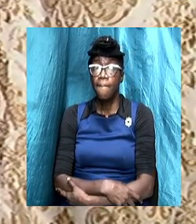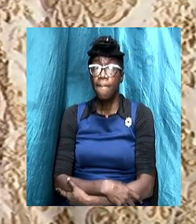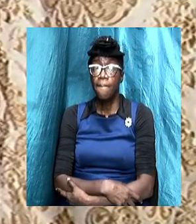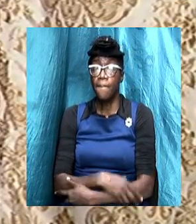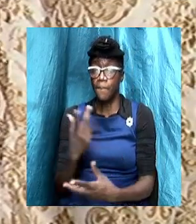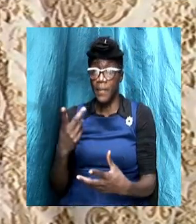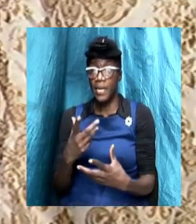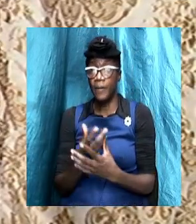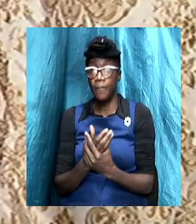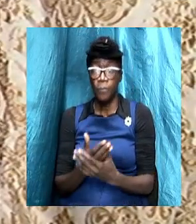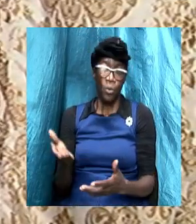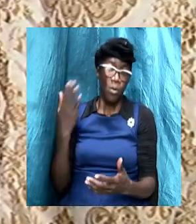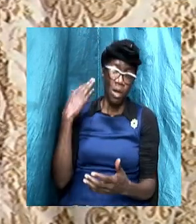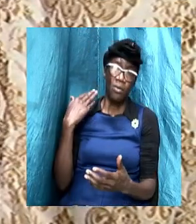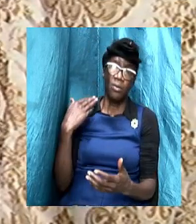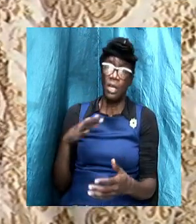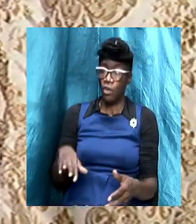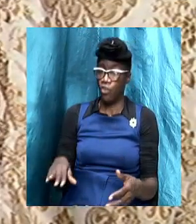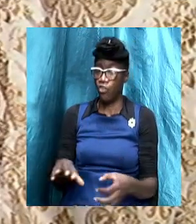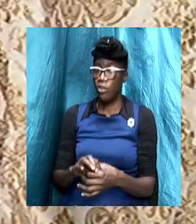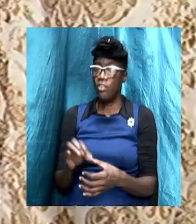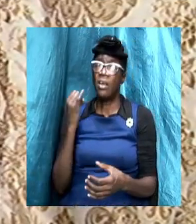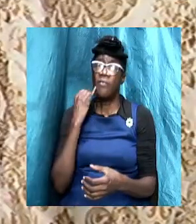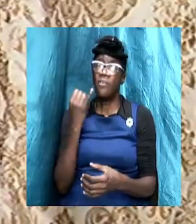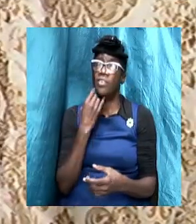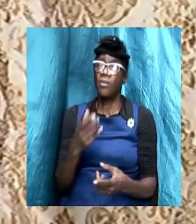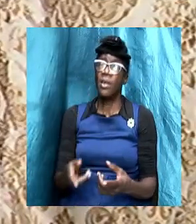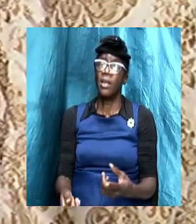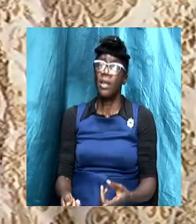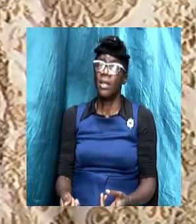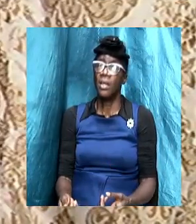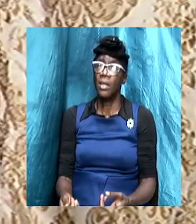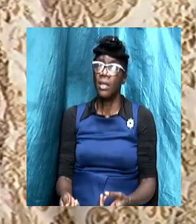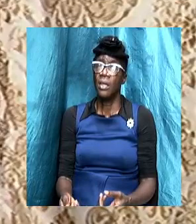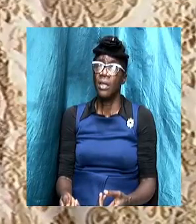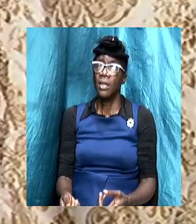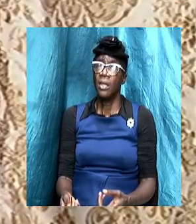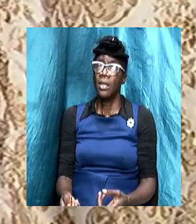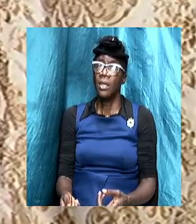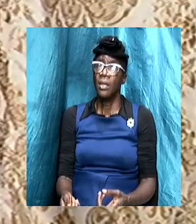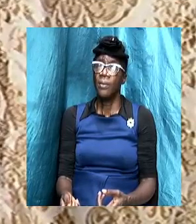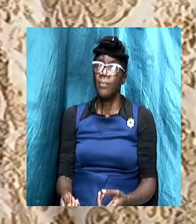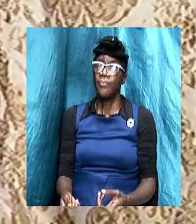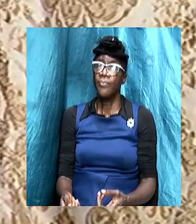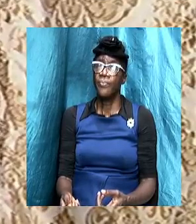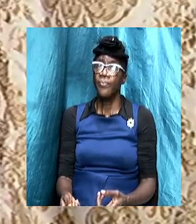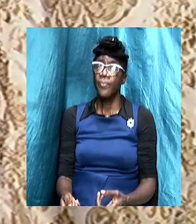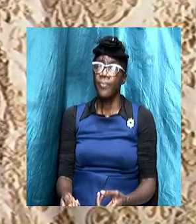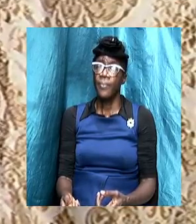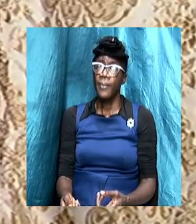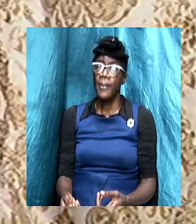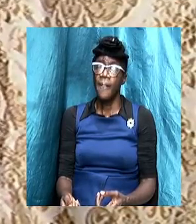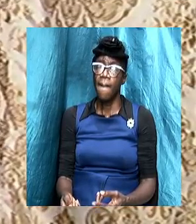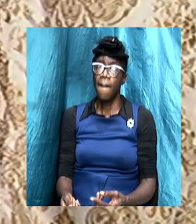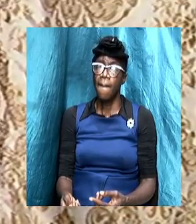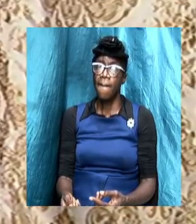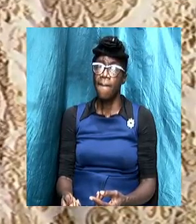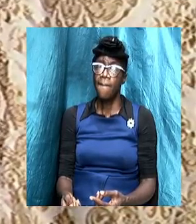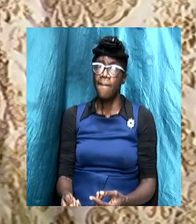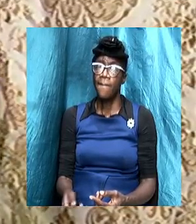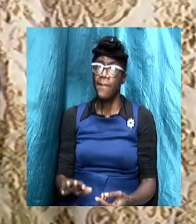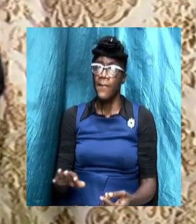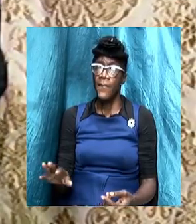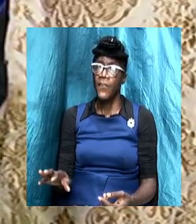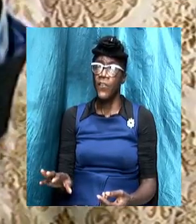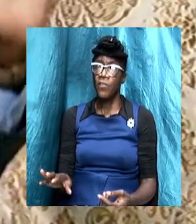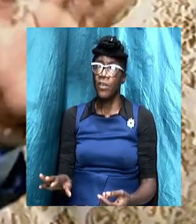Here it is that the children of Israel came out. It's Ezra chapter 3, verse 12 to 13. Here it is that the children of Israel,